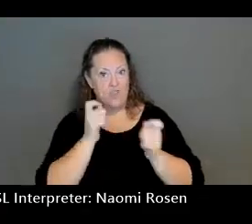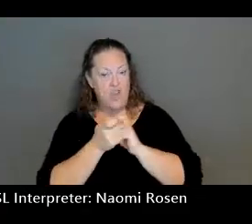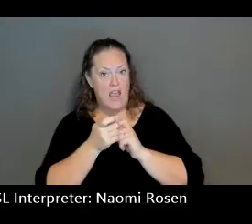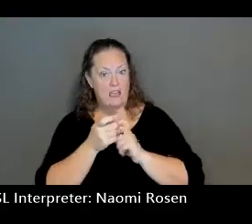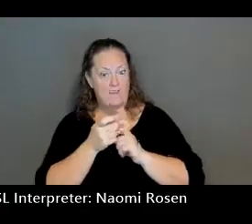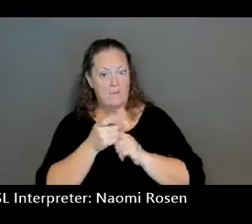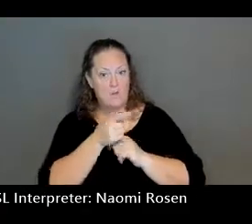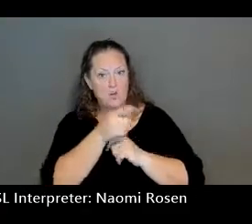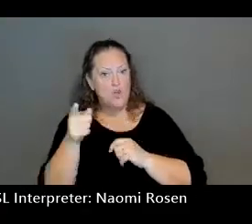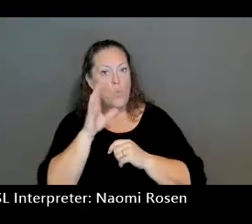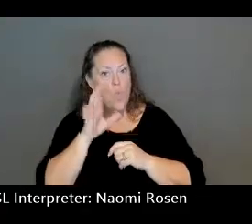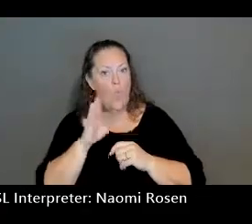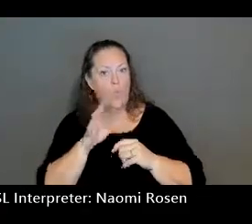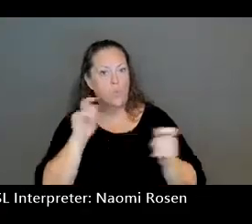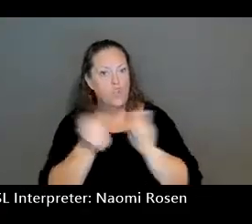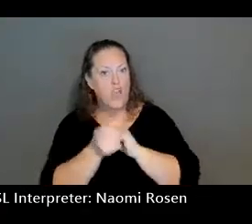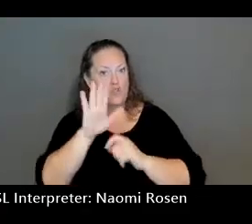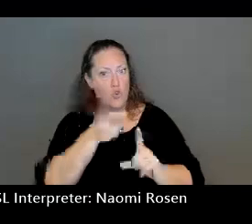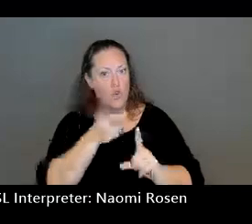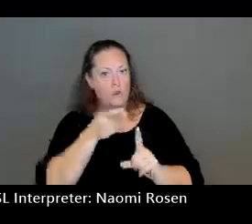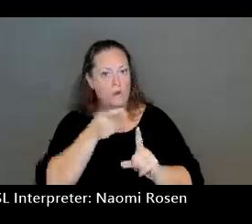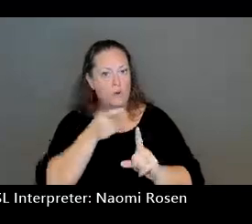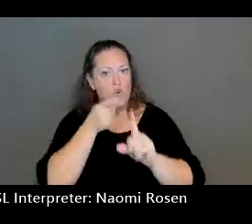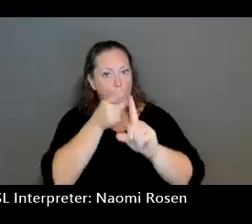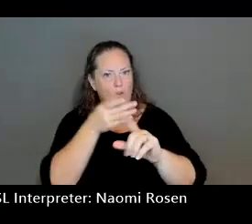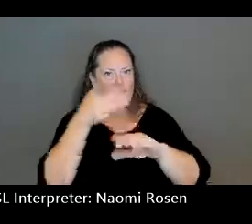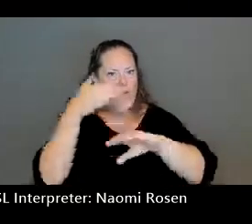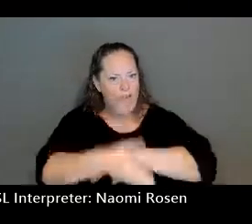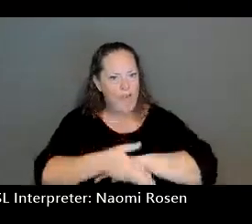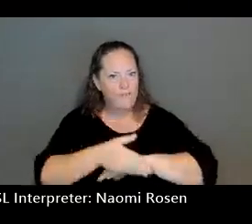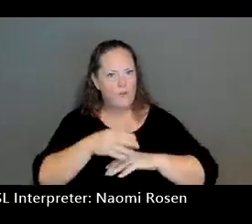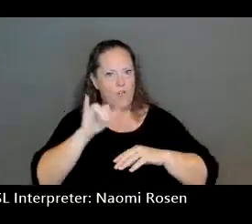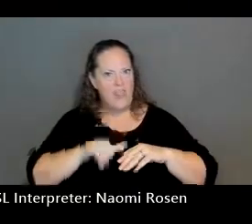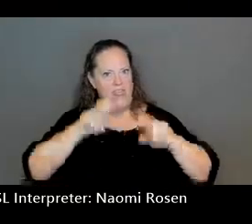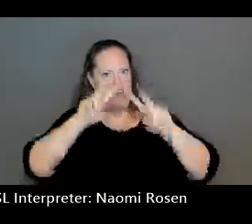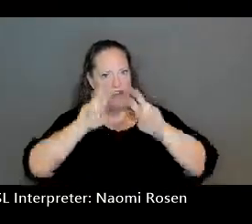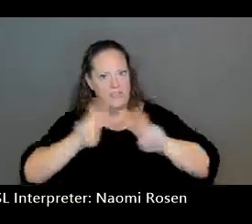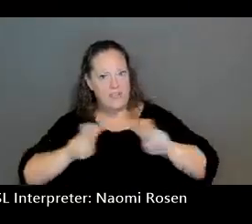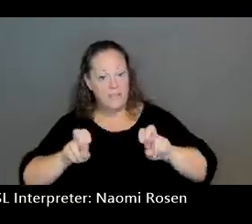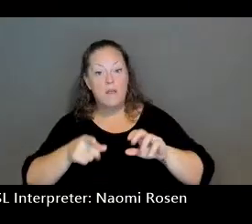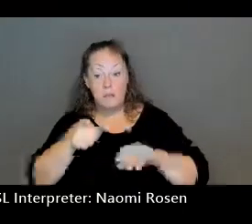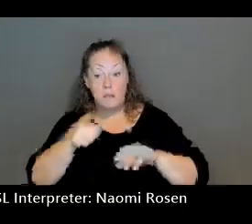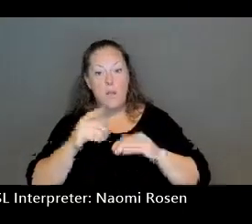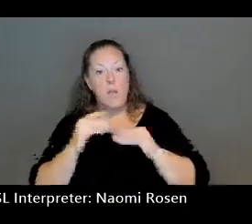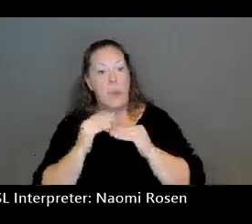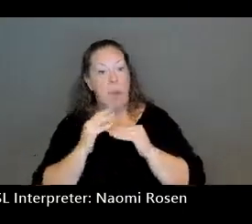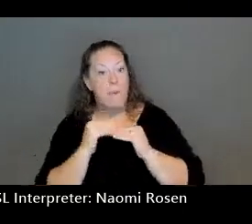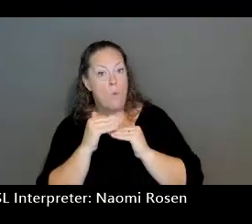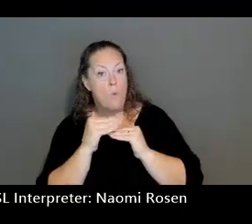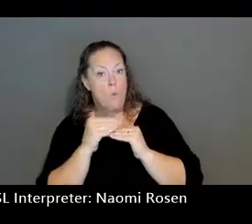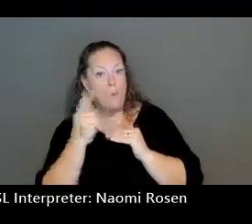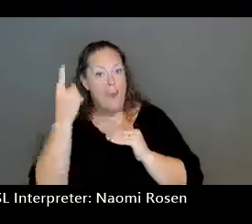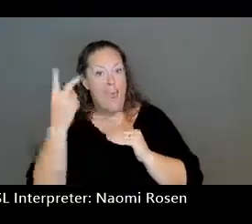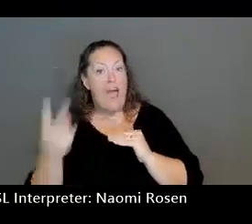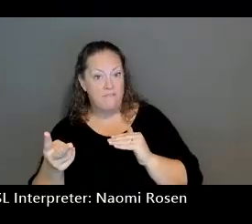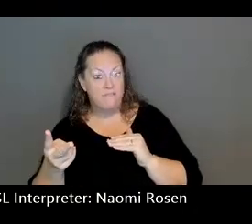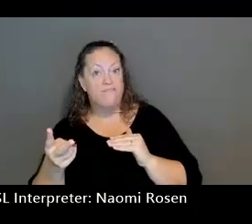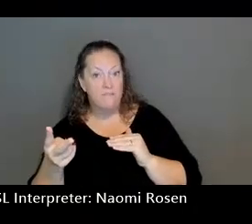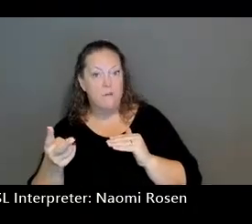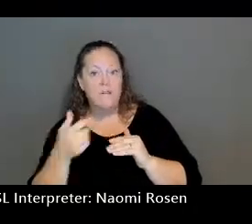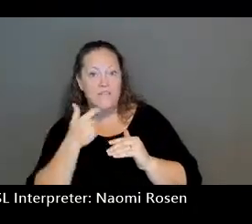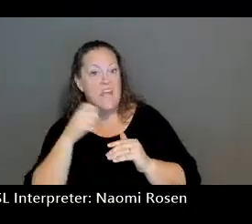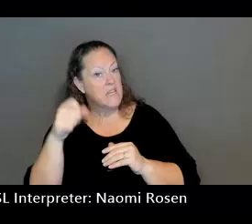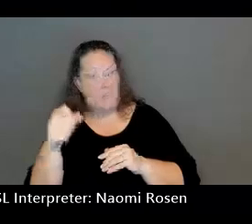climate vulnerability assessment, and most of the people, or more than half of our audience, said yes, they did